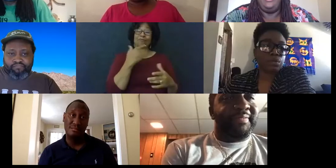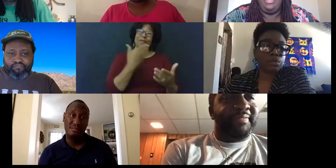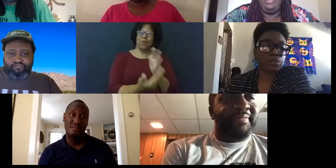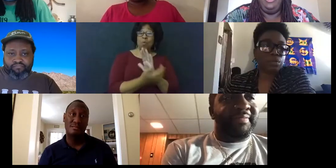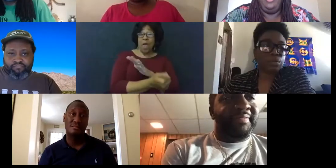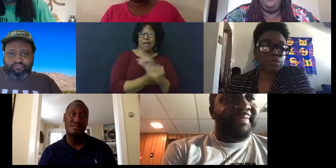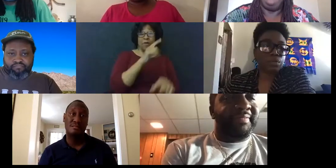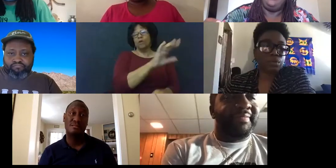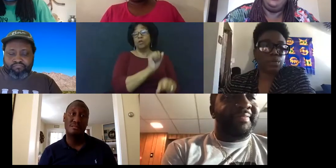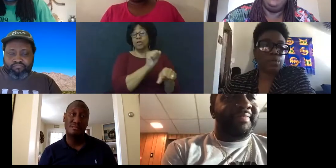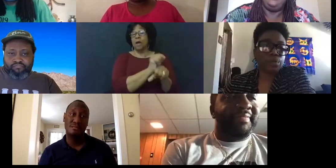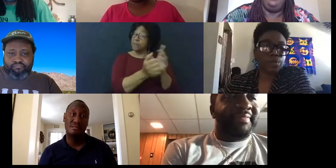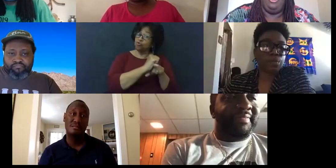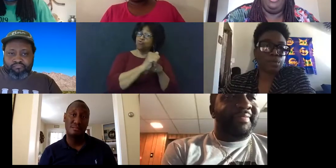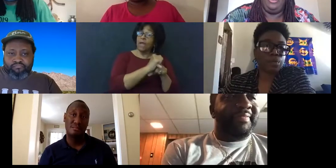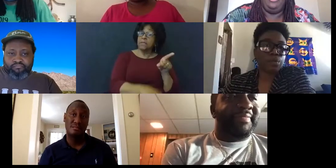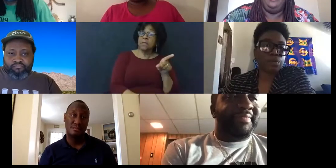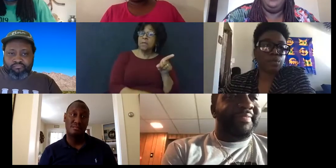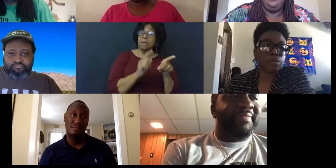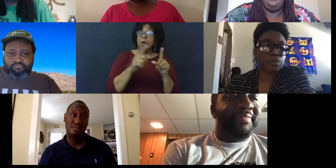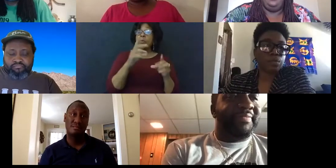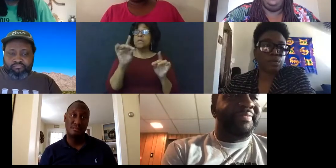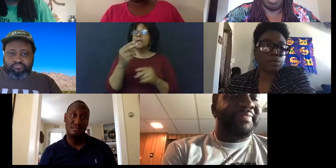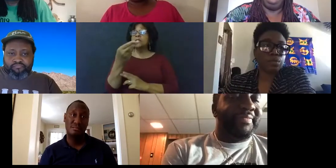at what they do. What they do is harm, though.